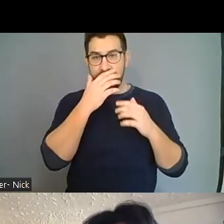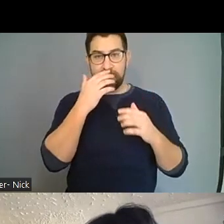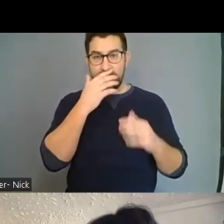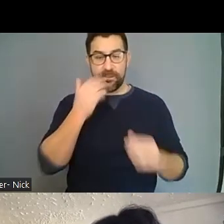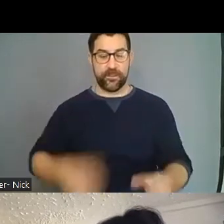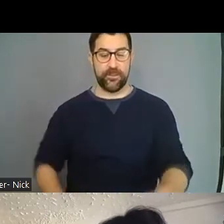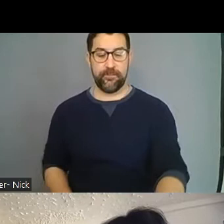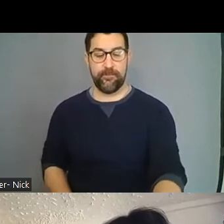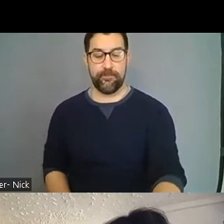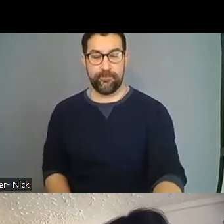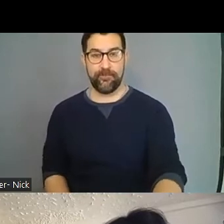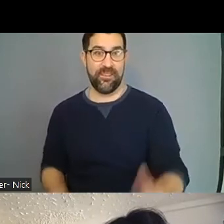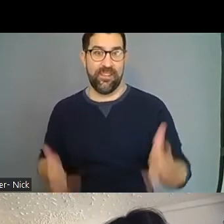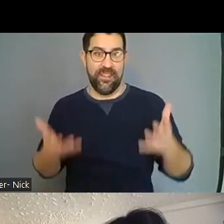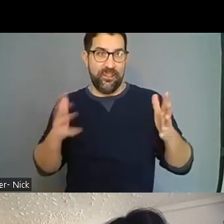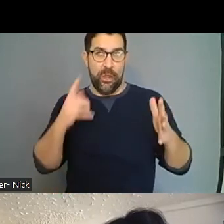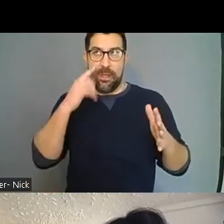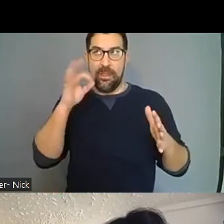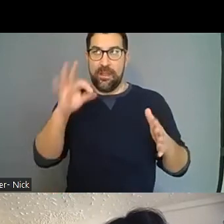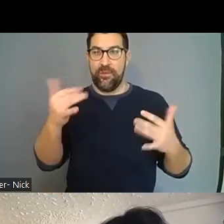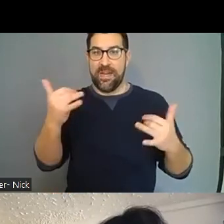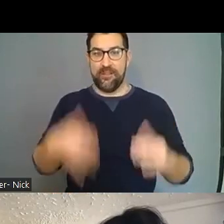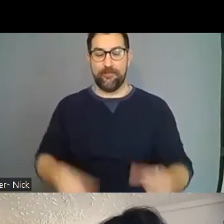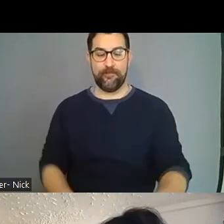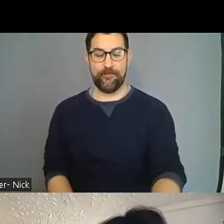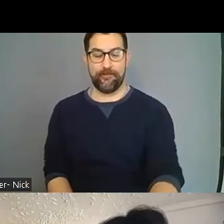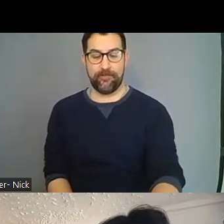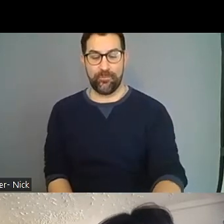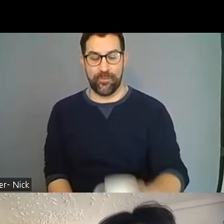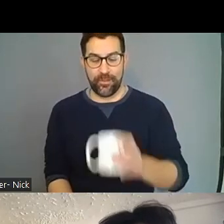And yeah, that's all that I can think of right now.